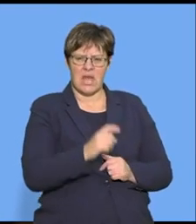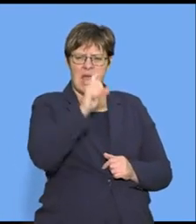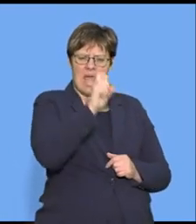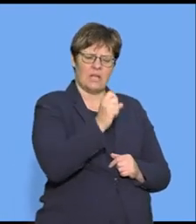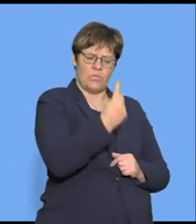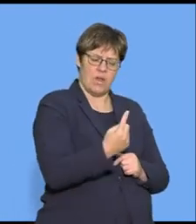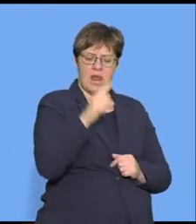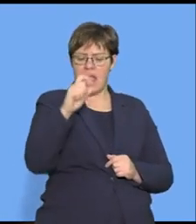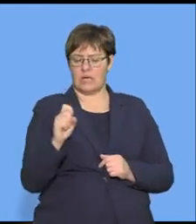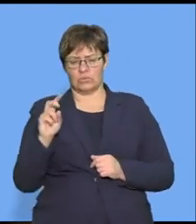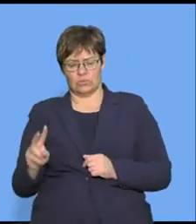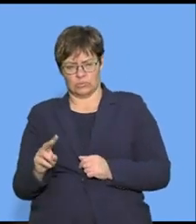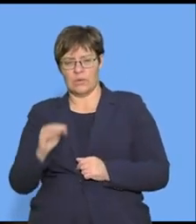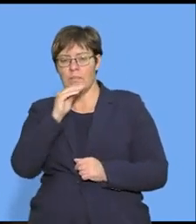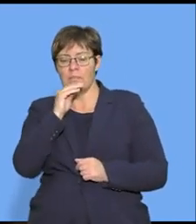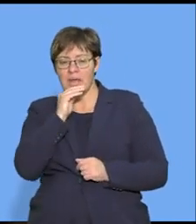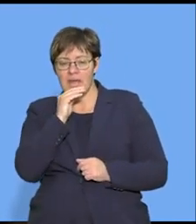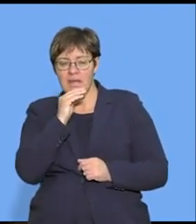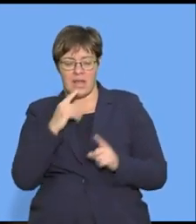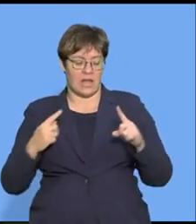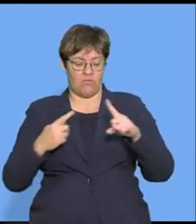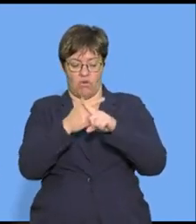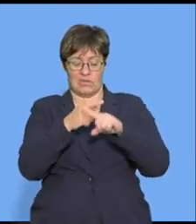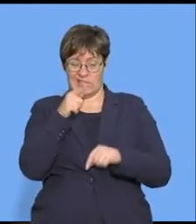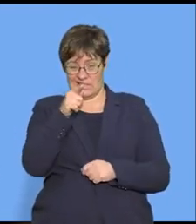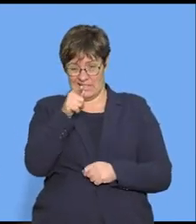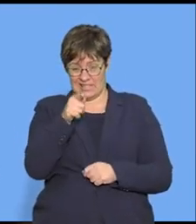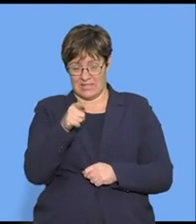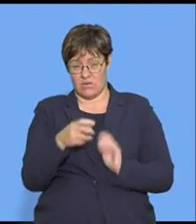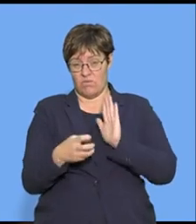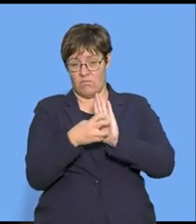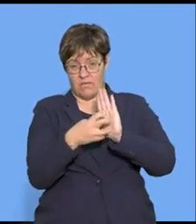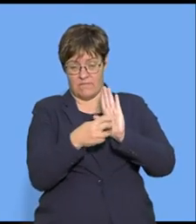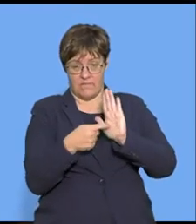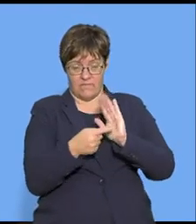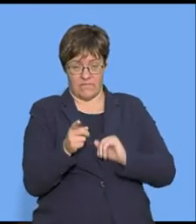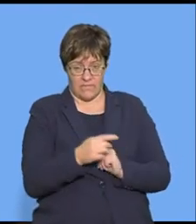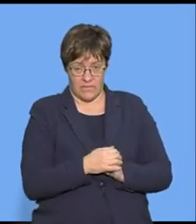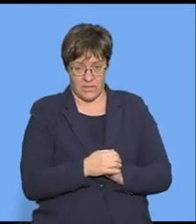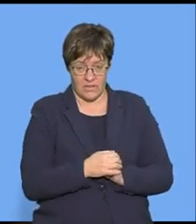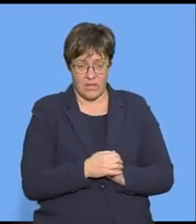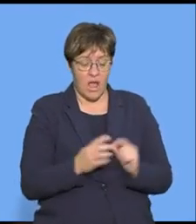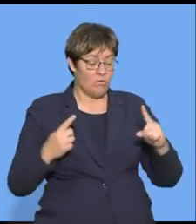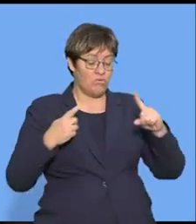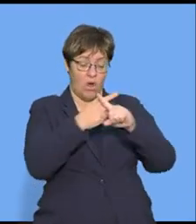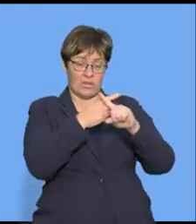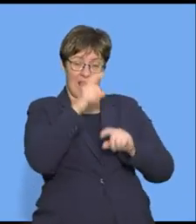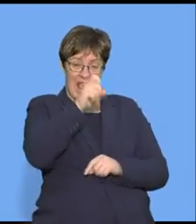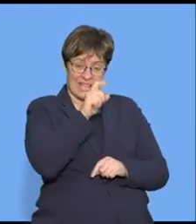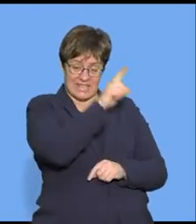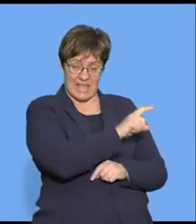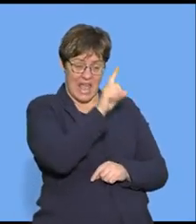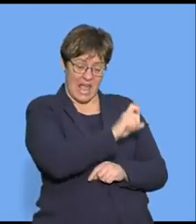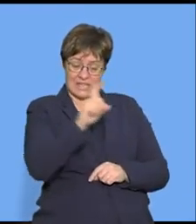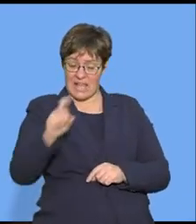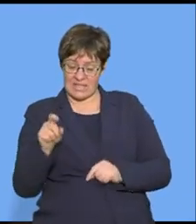the x-intercepts of the graph, right? And the x-intercepts are normally